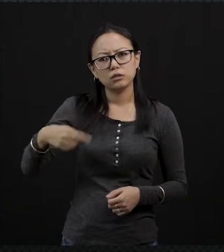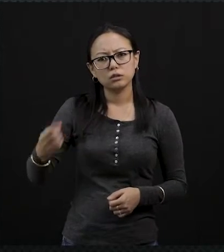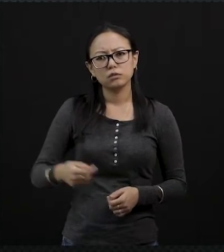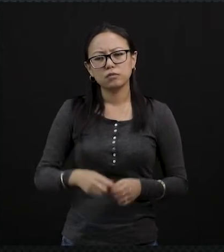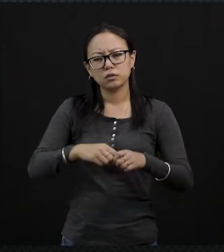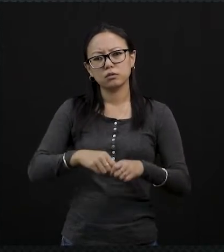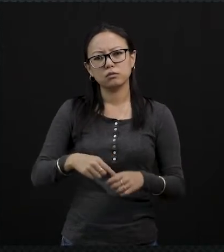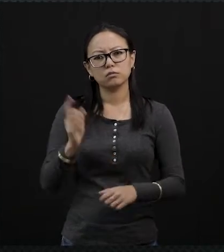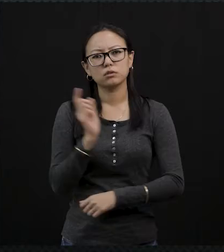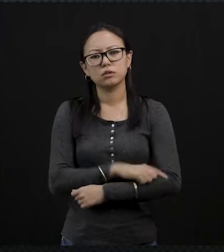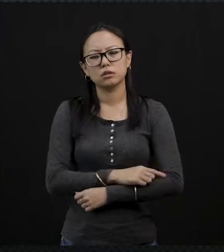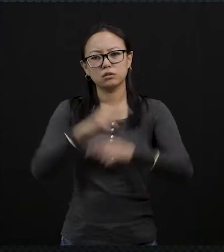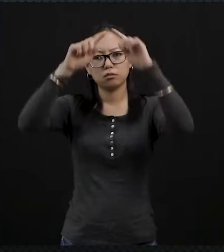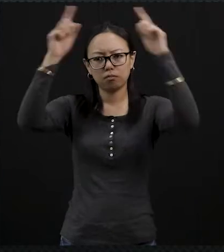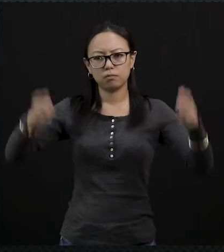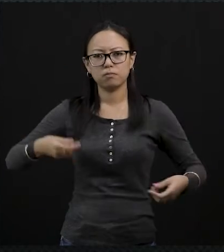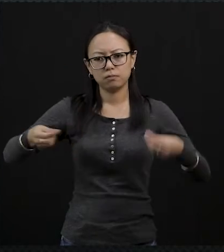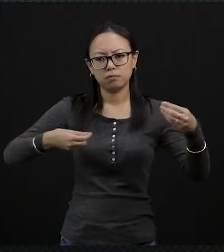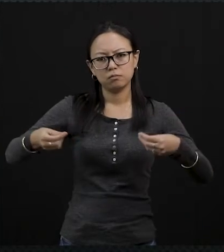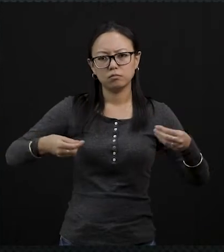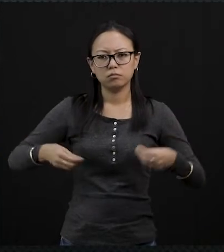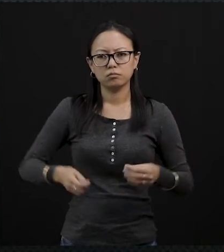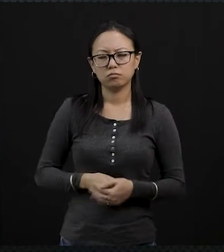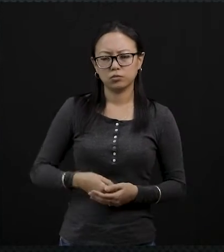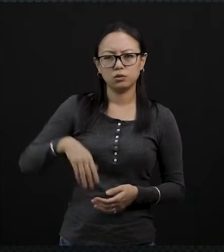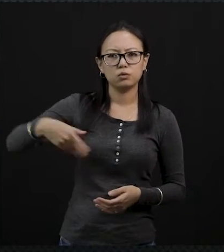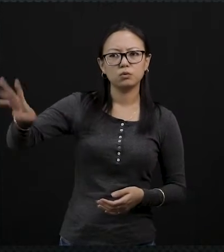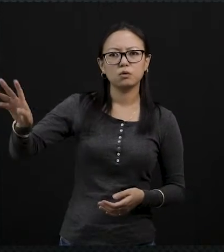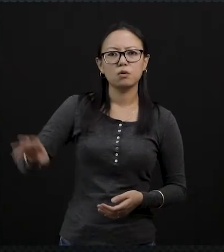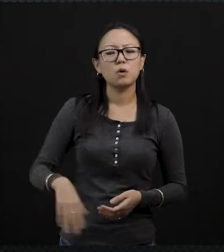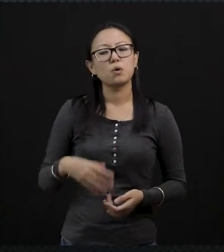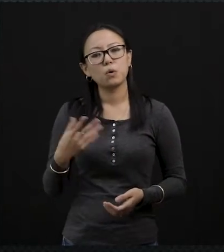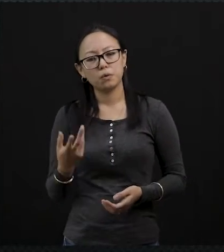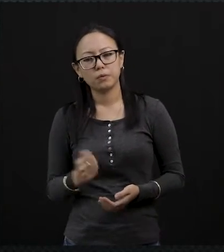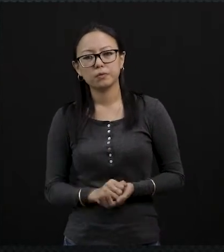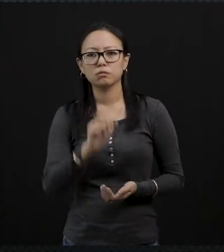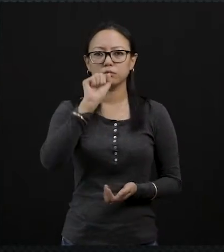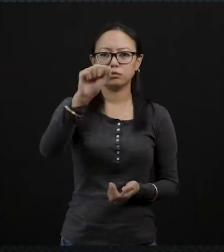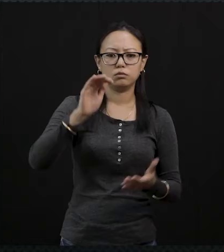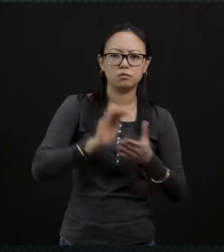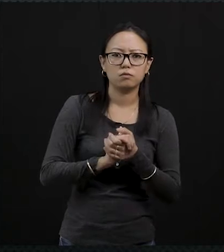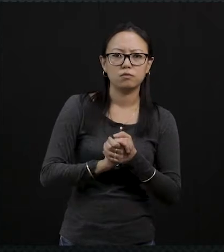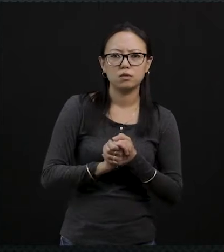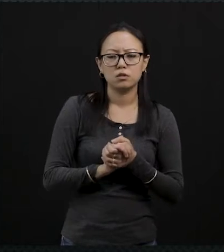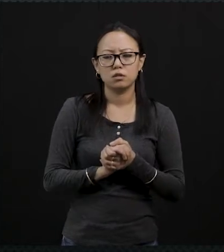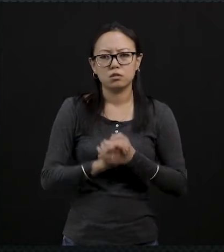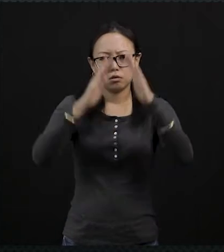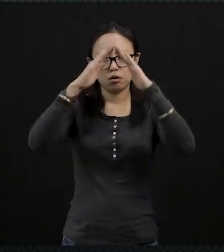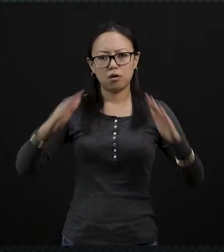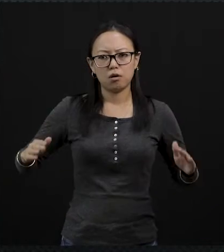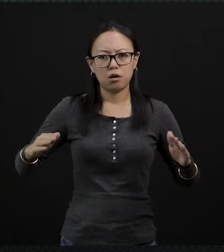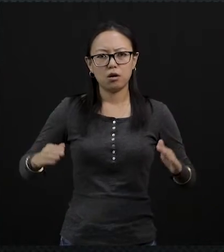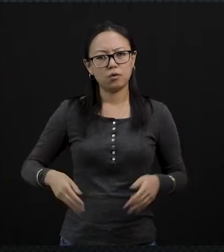go to market, right? Or we go to our friend's place, then we have to cross the road,